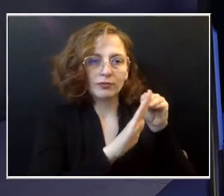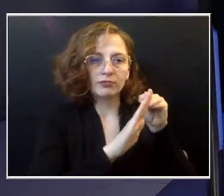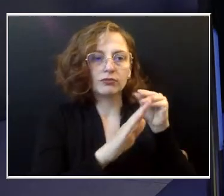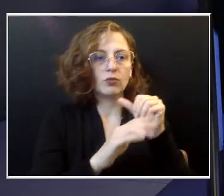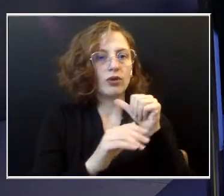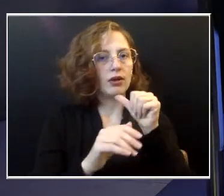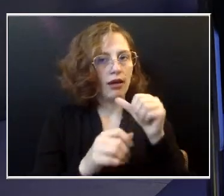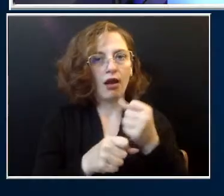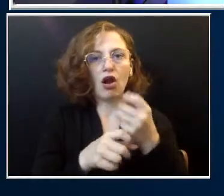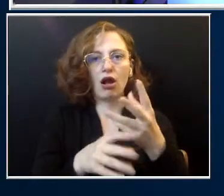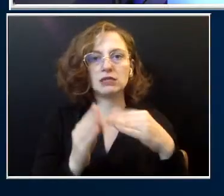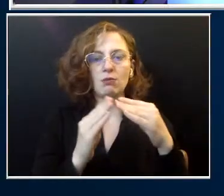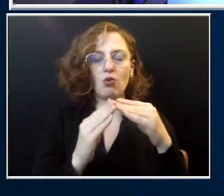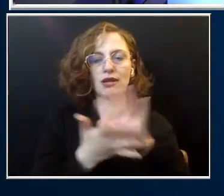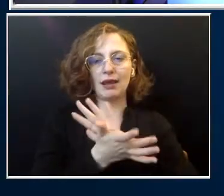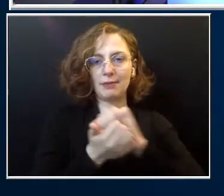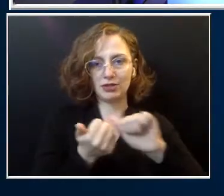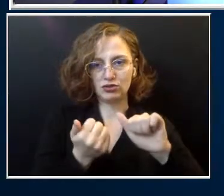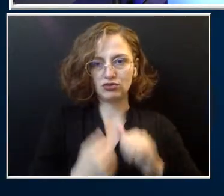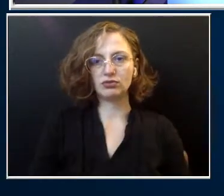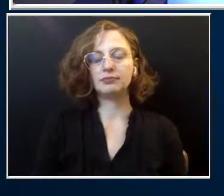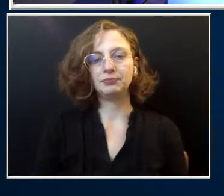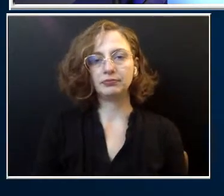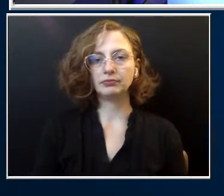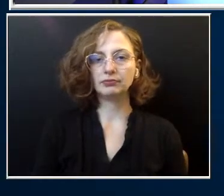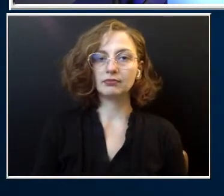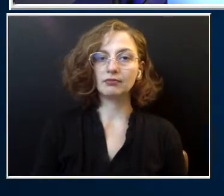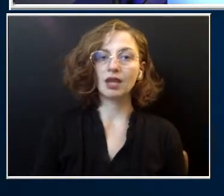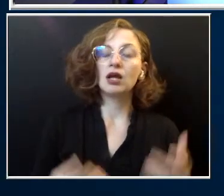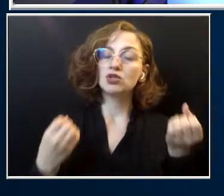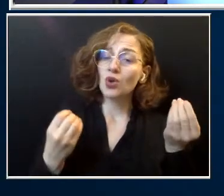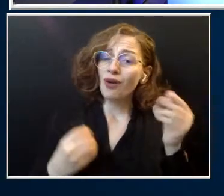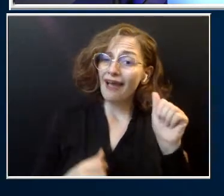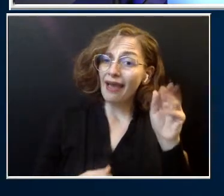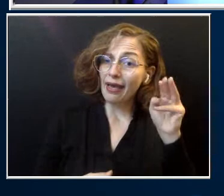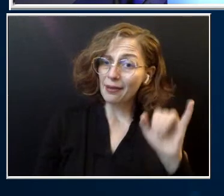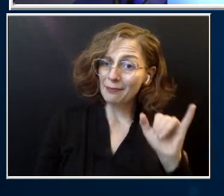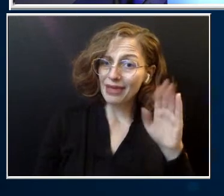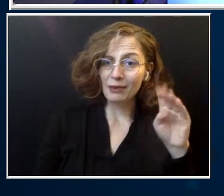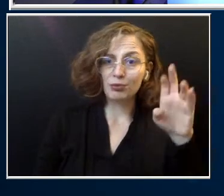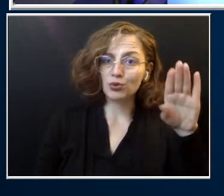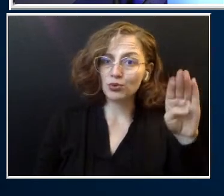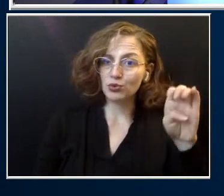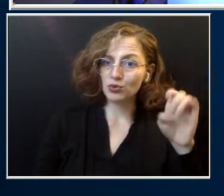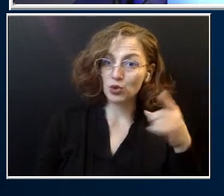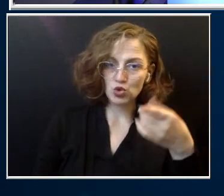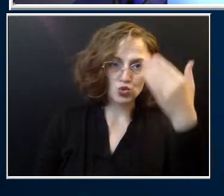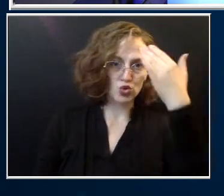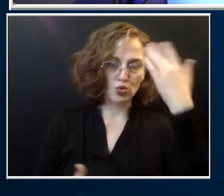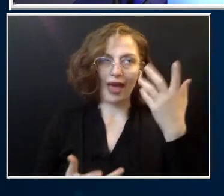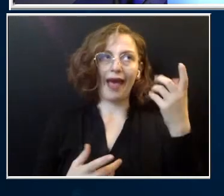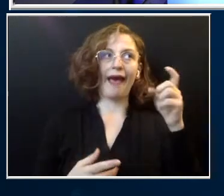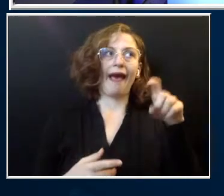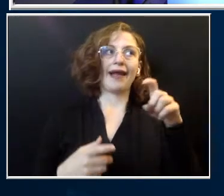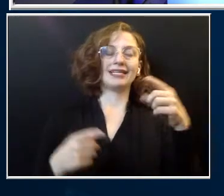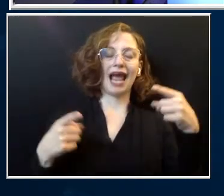this is what was going to take place with your son, kind of how were you processing all of that? Did you have questions? I'm sure you did.